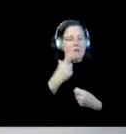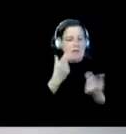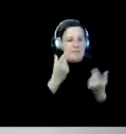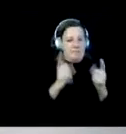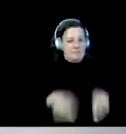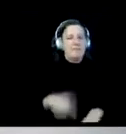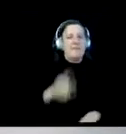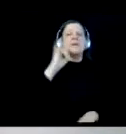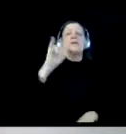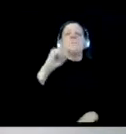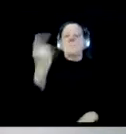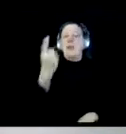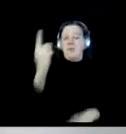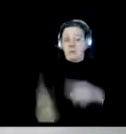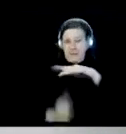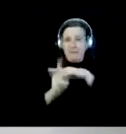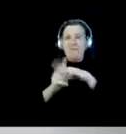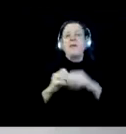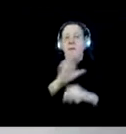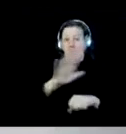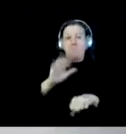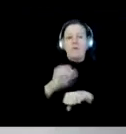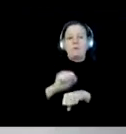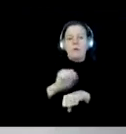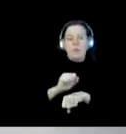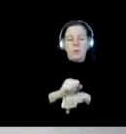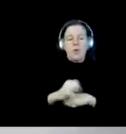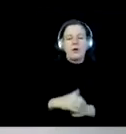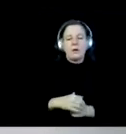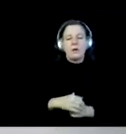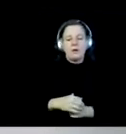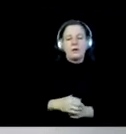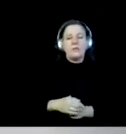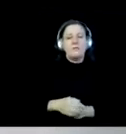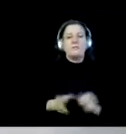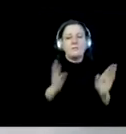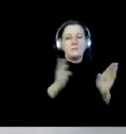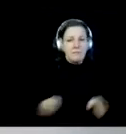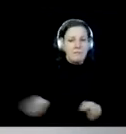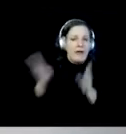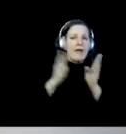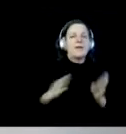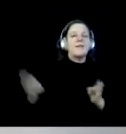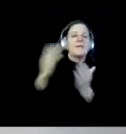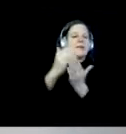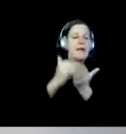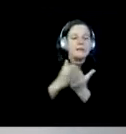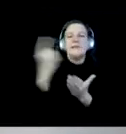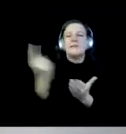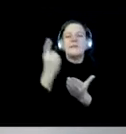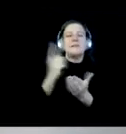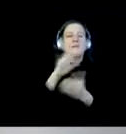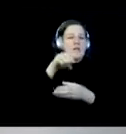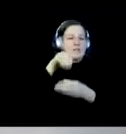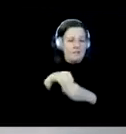up in the work. Planned obsolescence is something that figures into the work at times, but